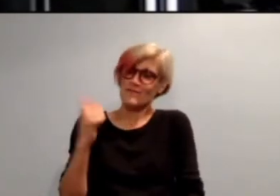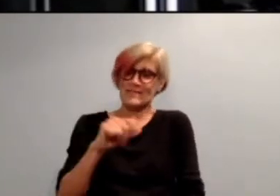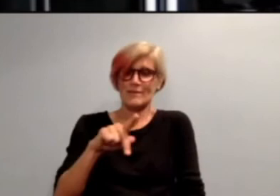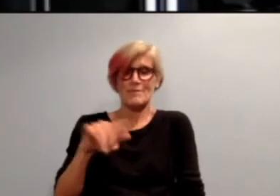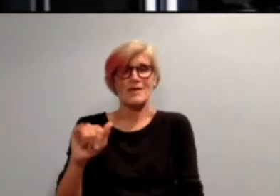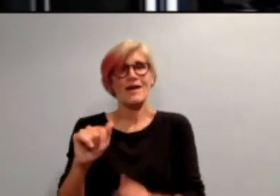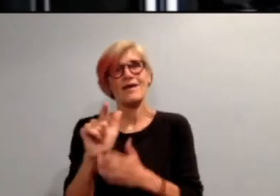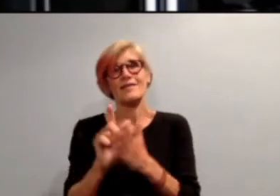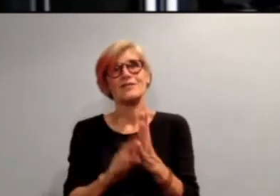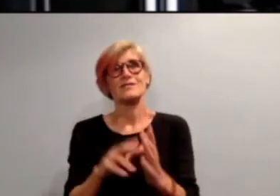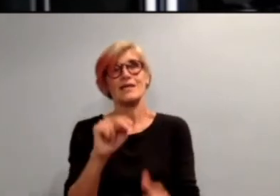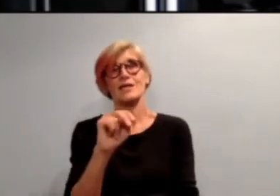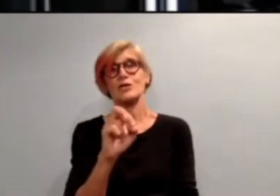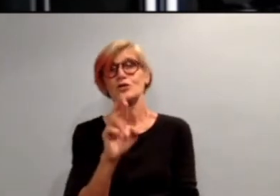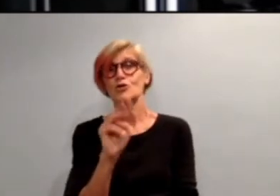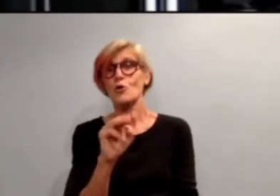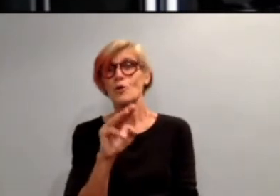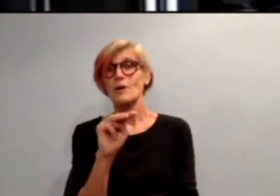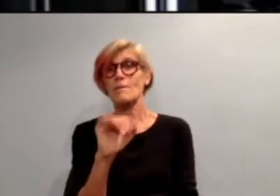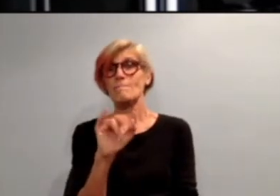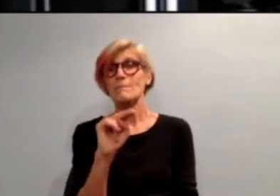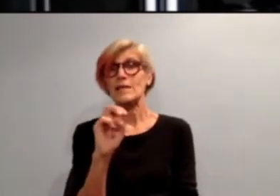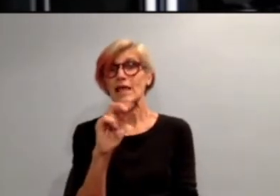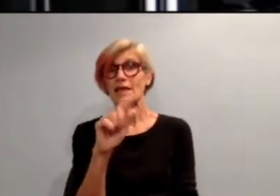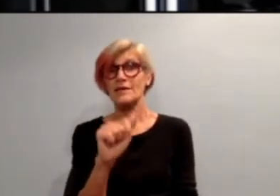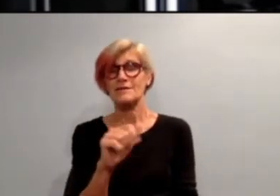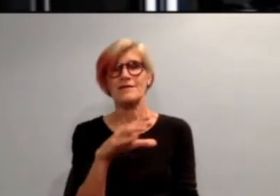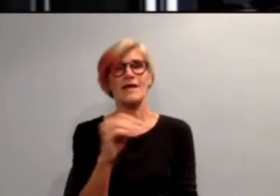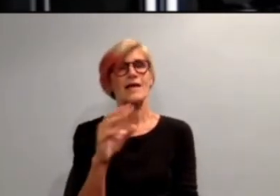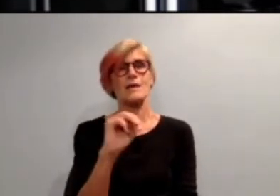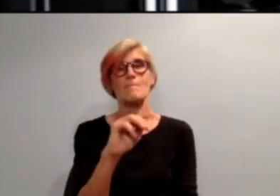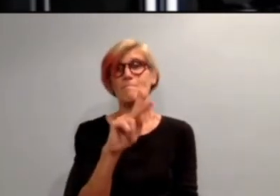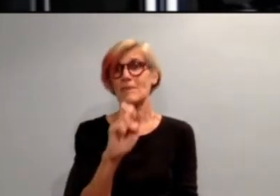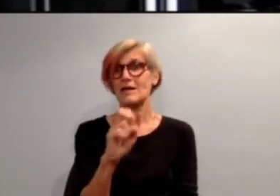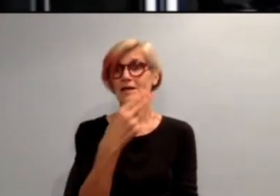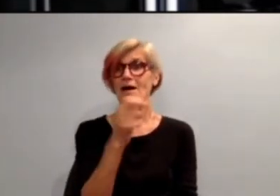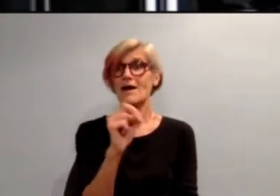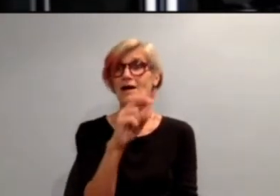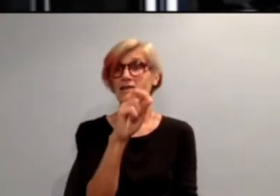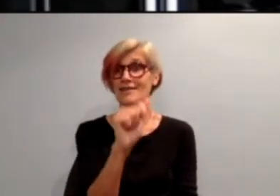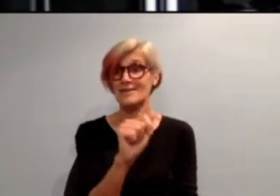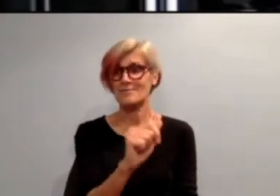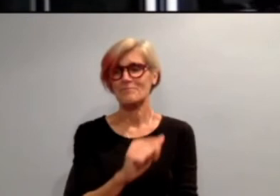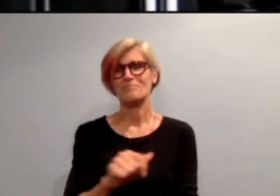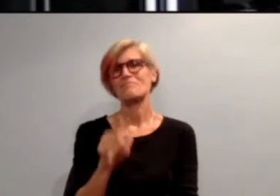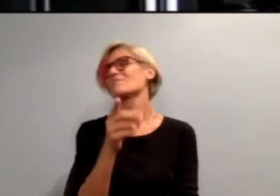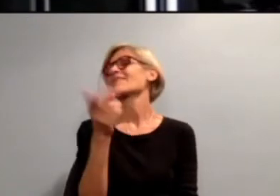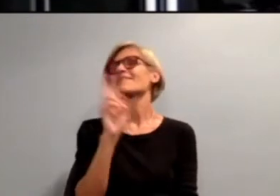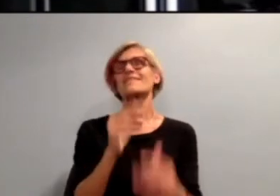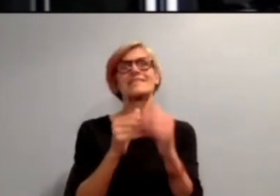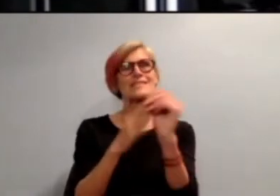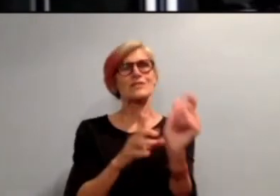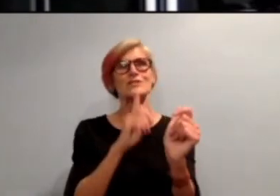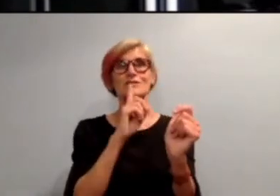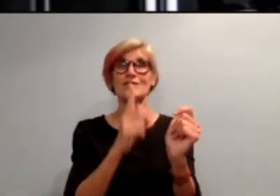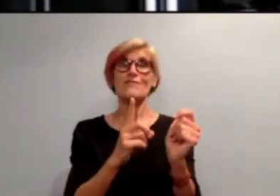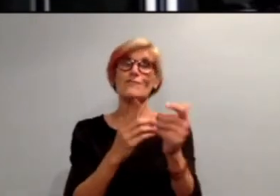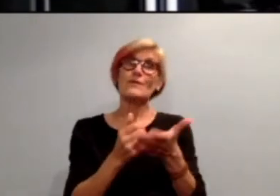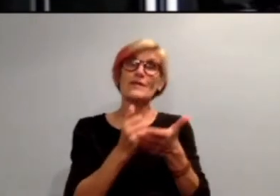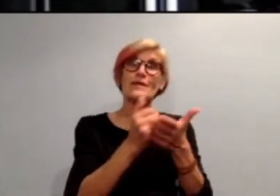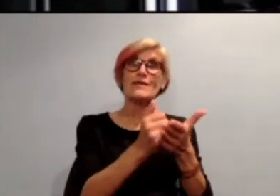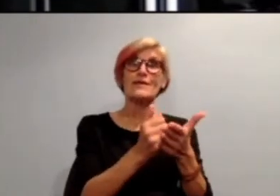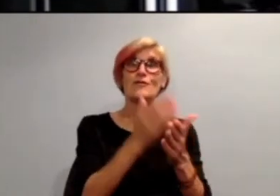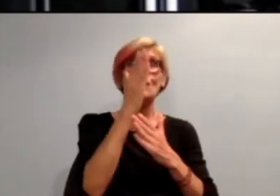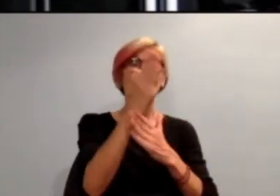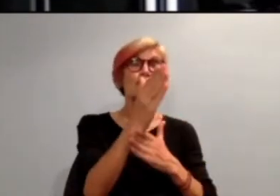Norm Mineta and Congressmember Mike Honda. These leaders have paved the way for younger generations and the future generations